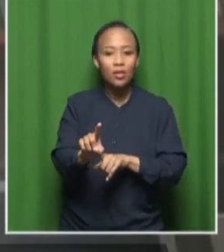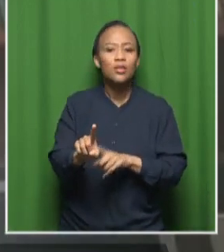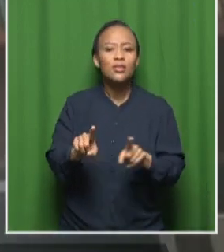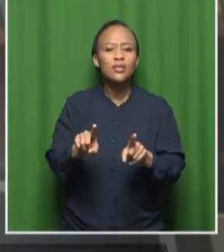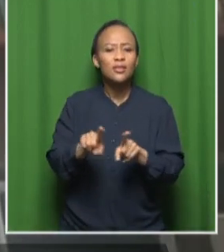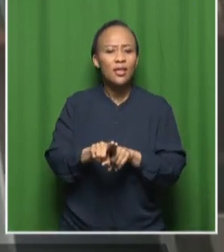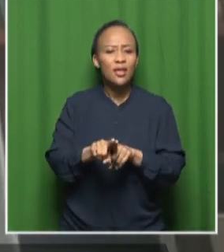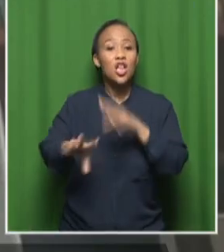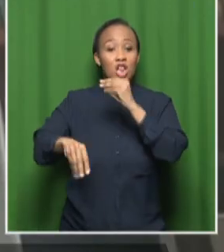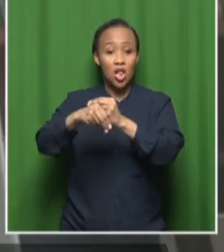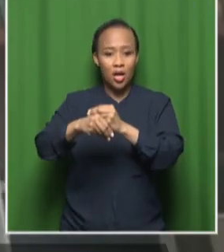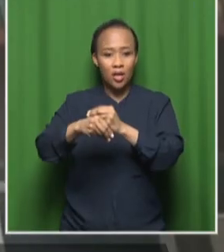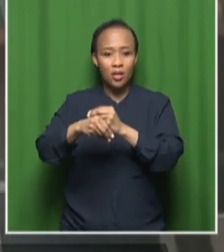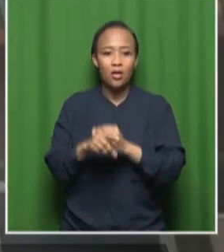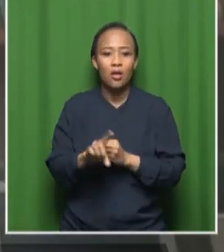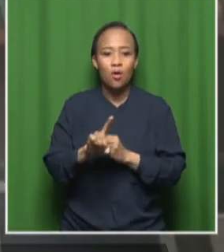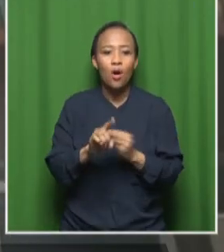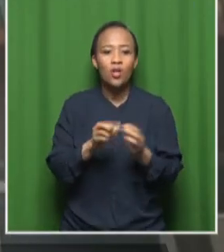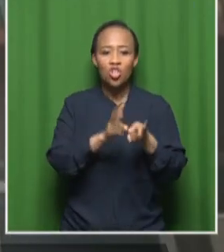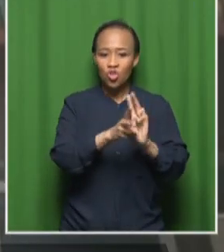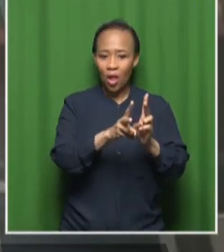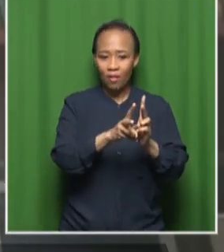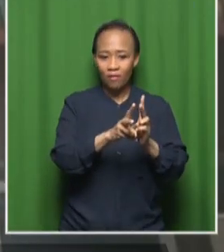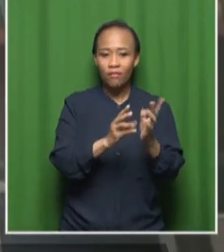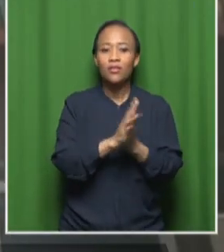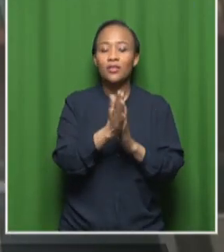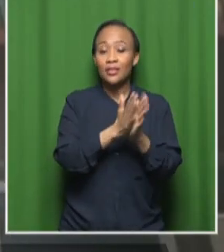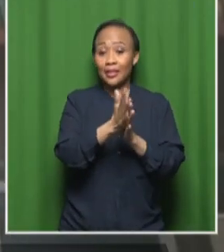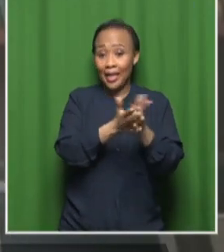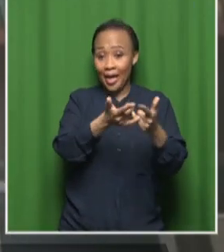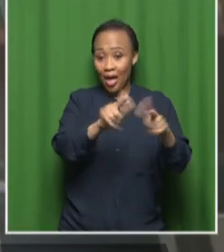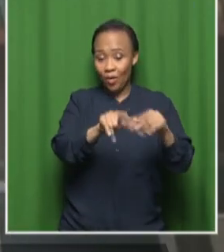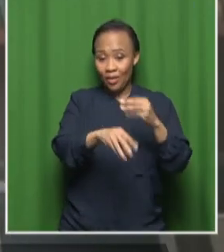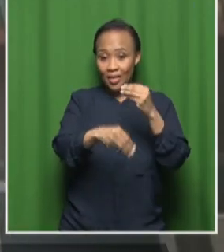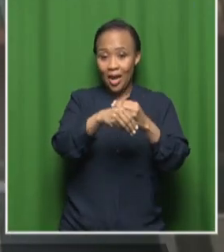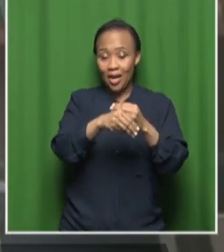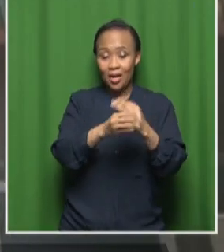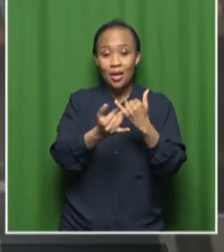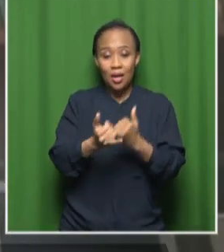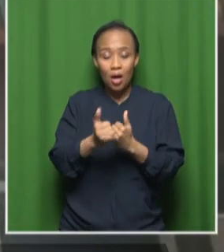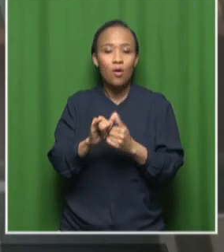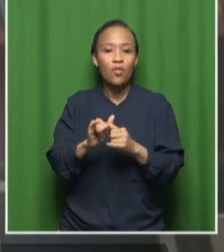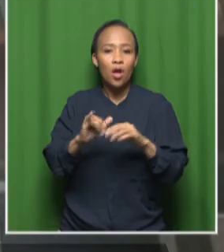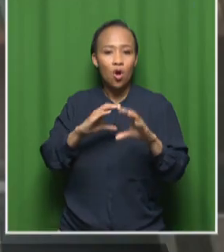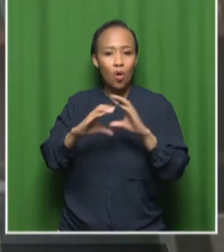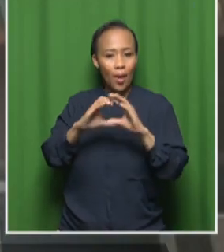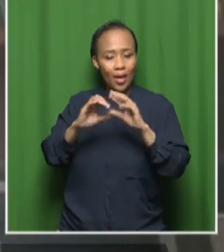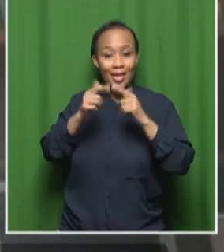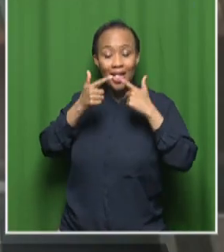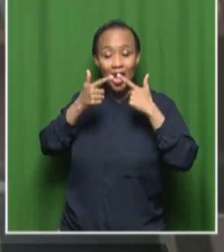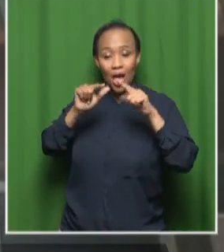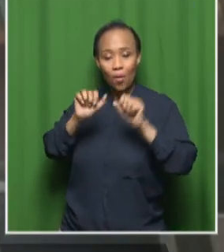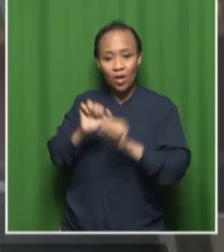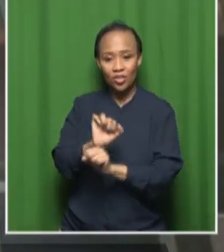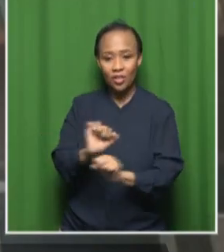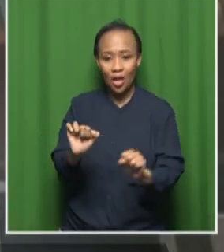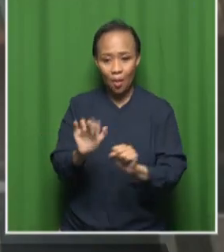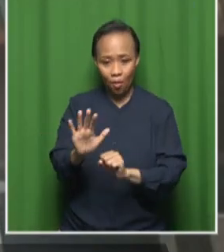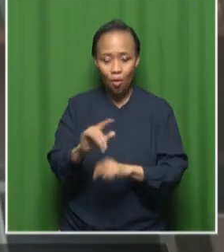deaf language. Students need to be catered to in their languages in order to maximize their